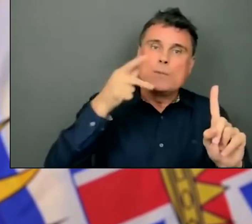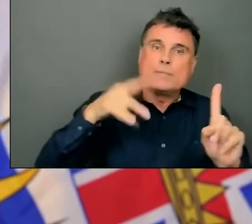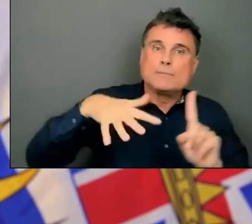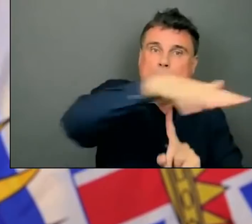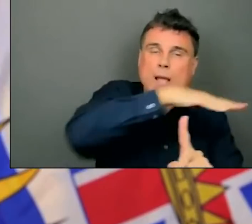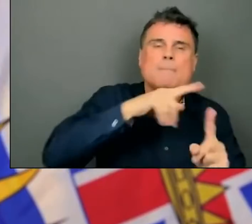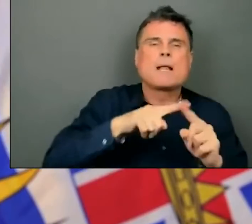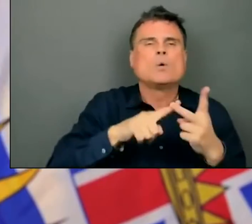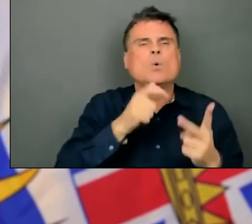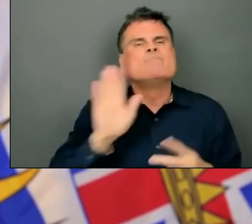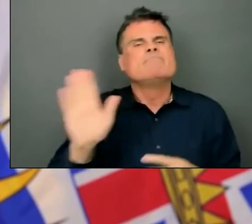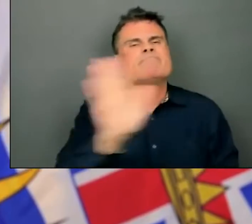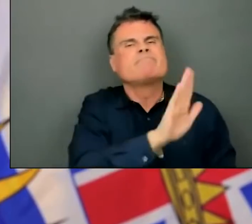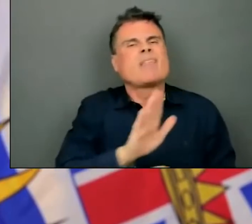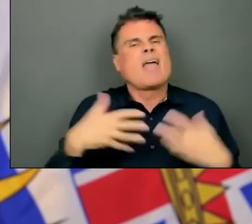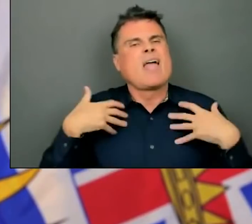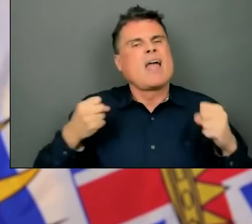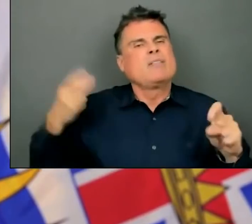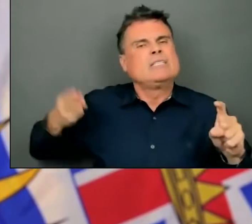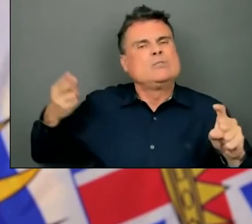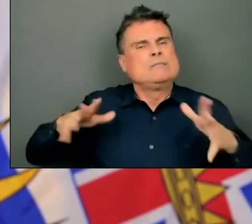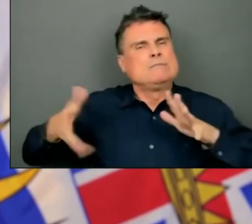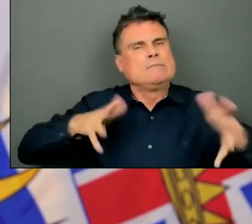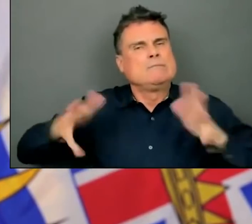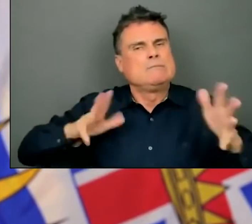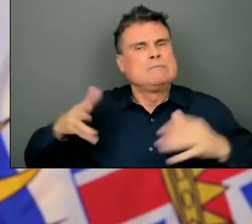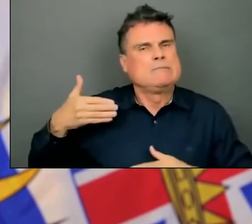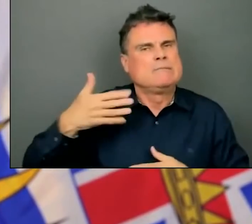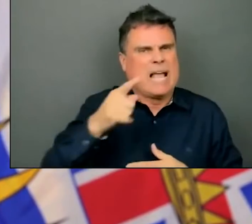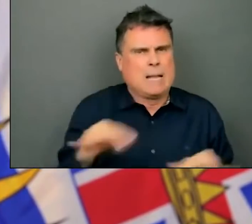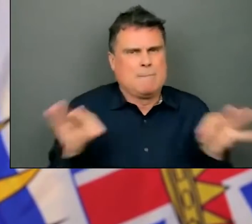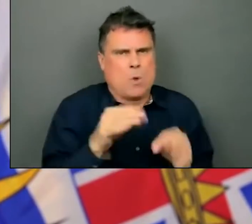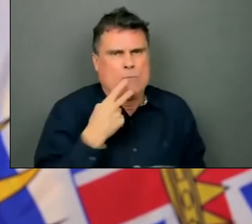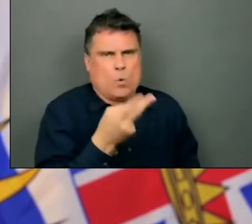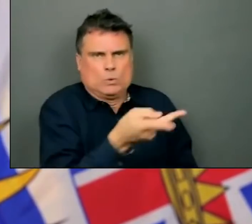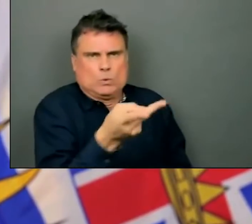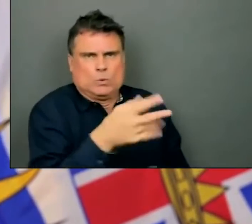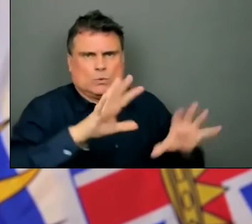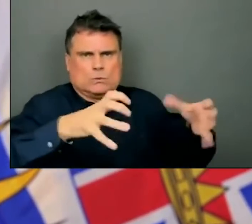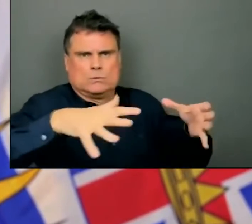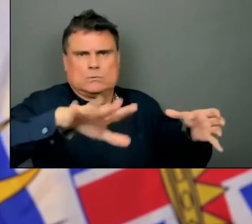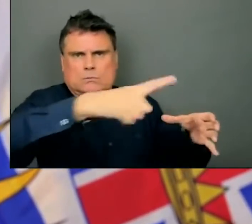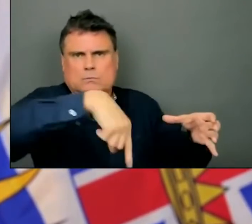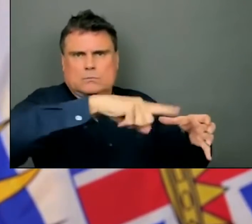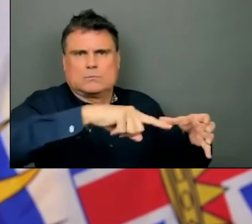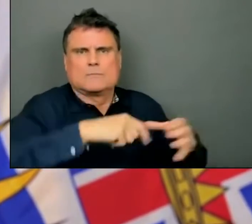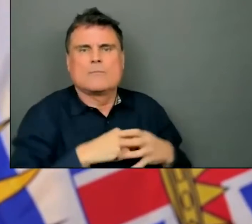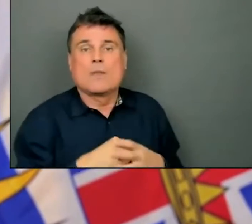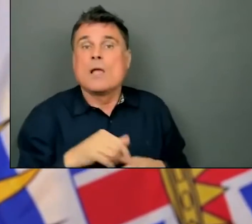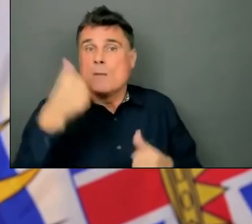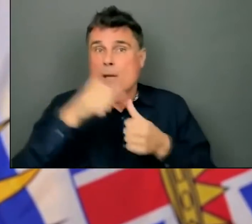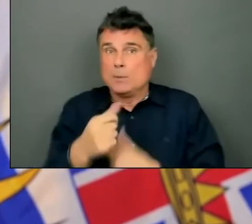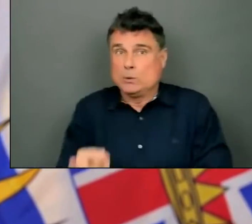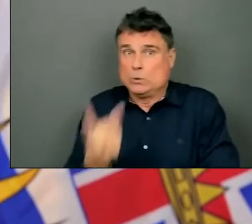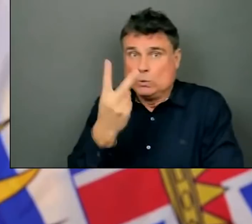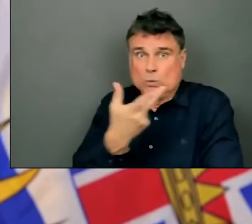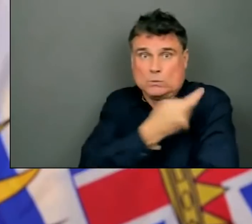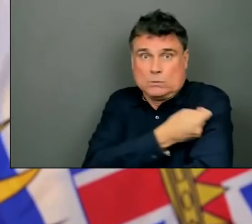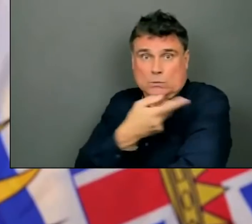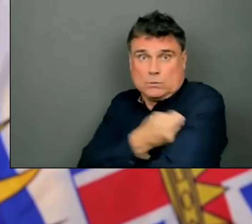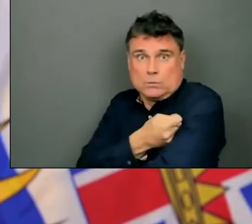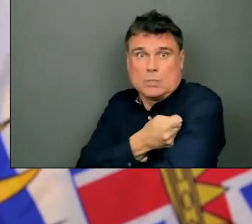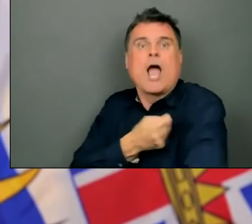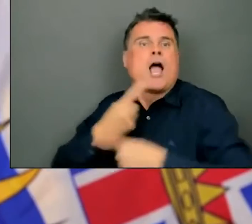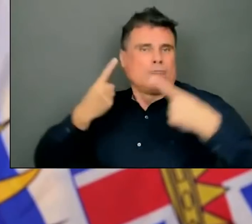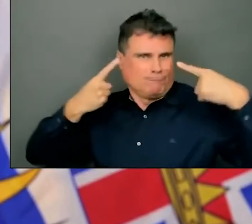extremely vulnerable to COVID. We know, and we've presented these data, that 2 doses remains very, very effective